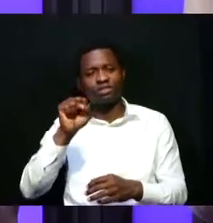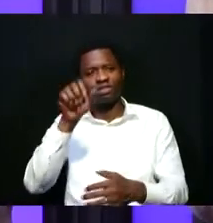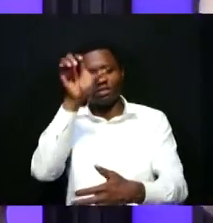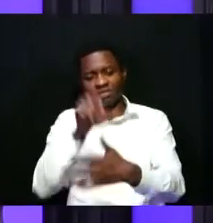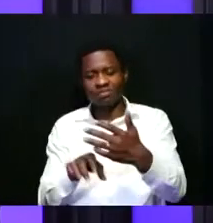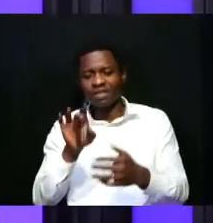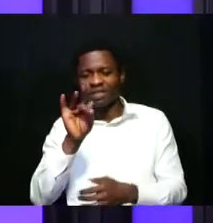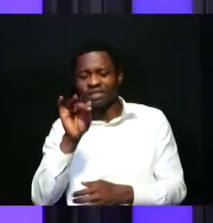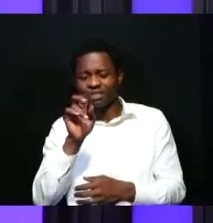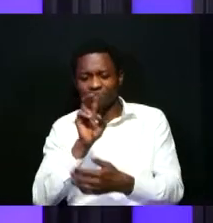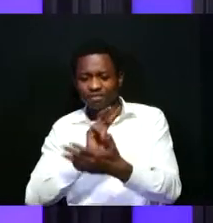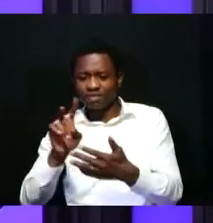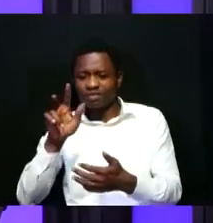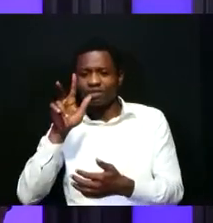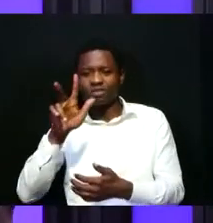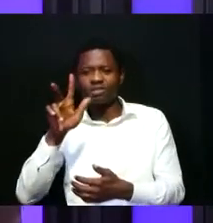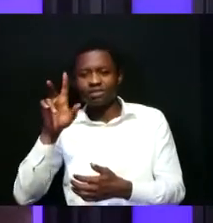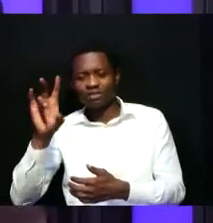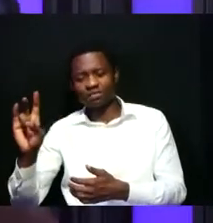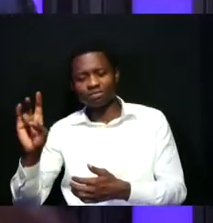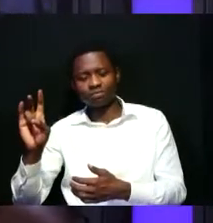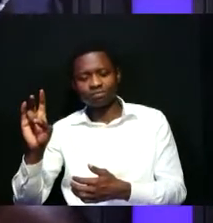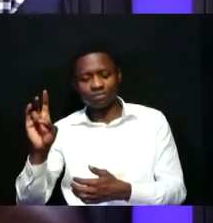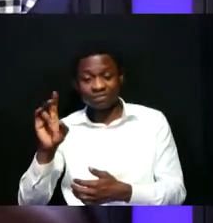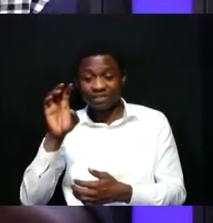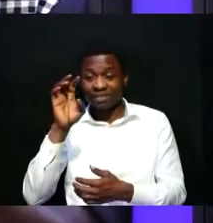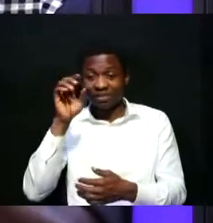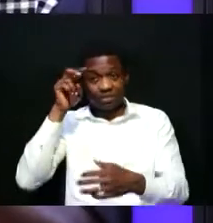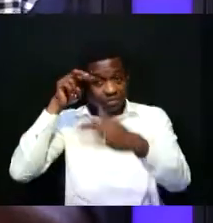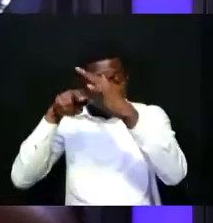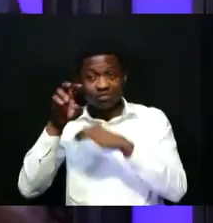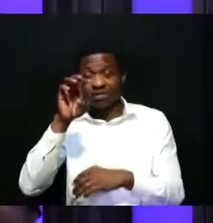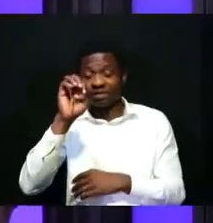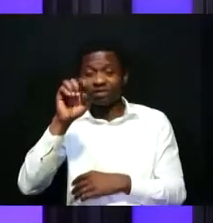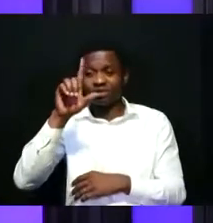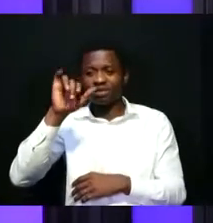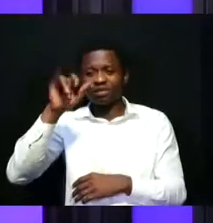Elijah said to God, answer me, Lord.